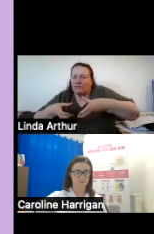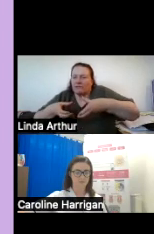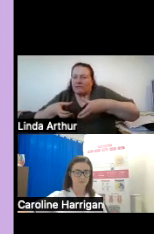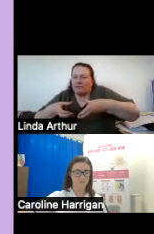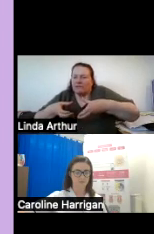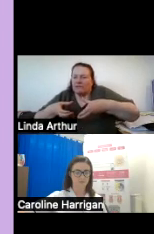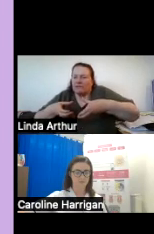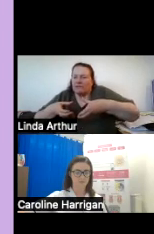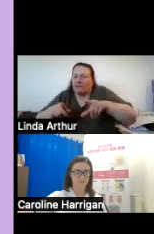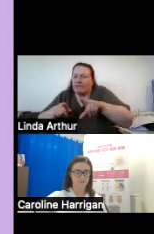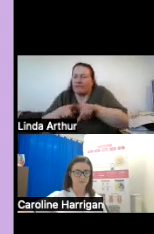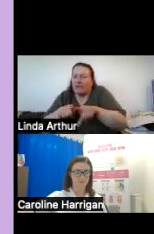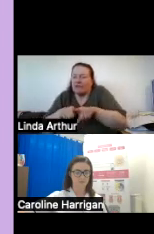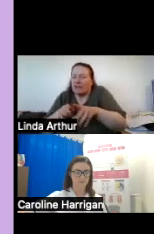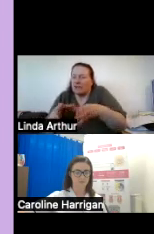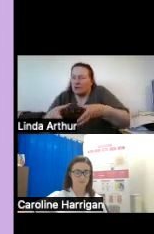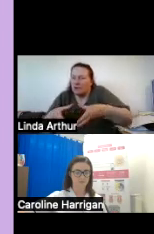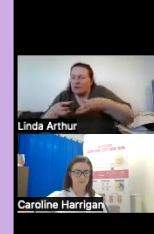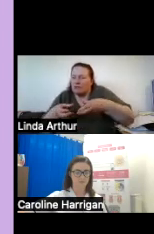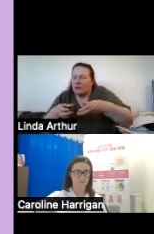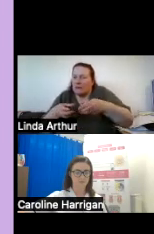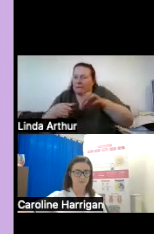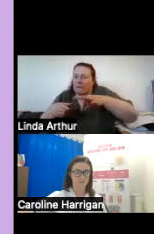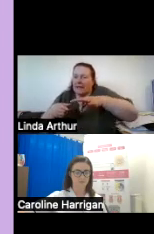are trying to stop the flow of urine.